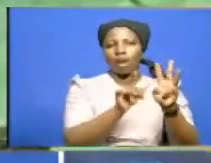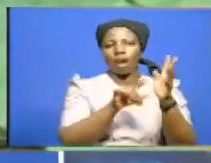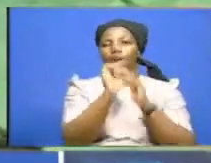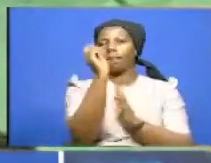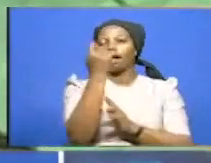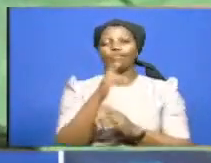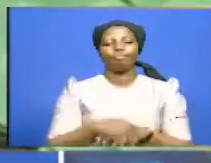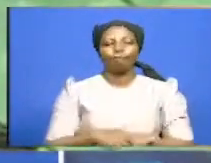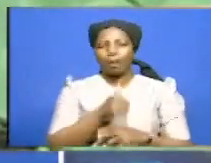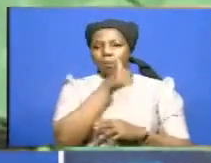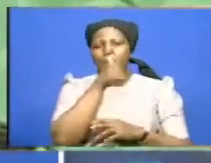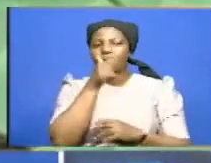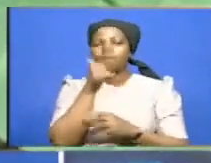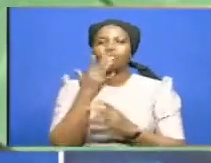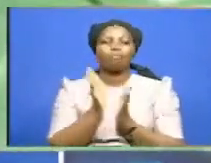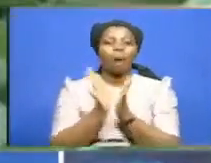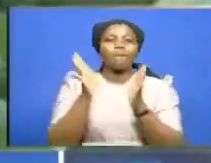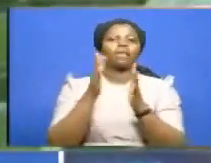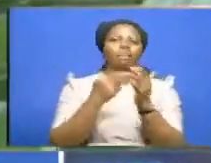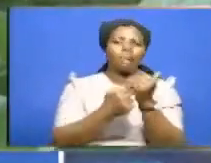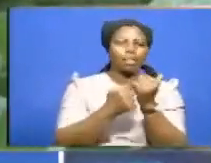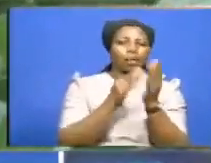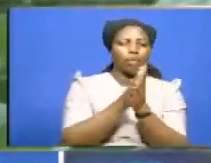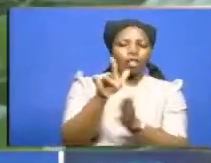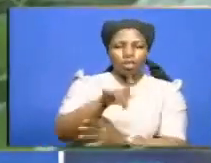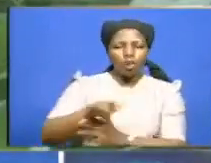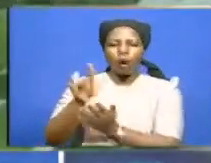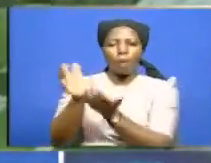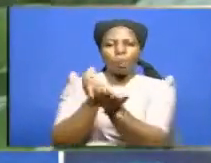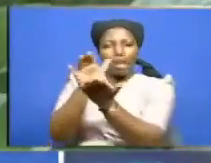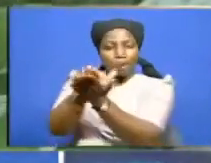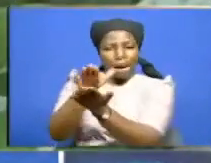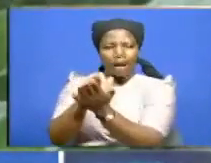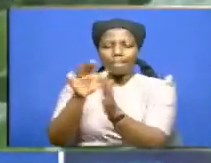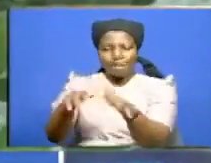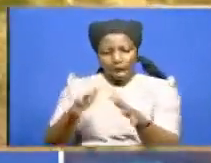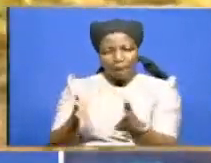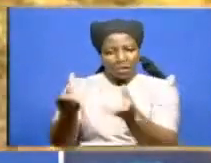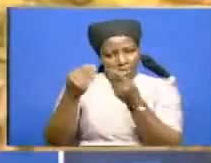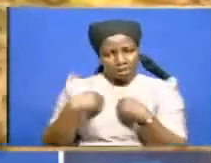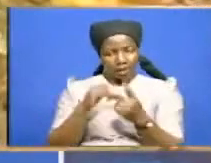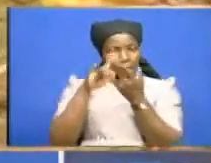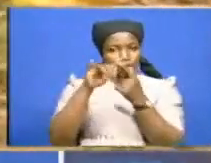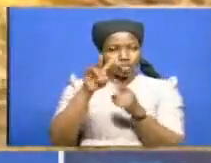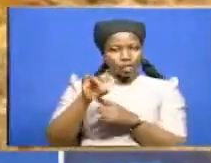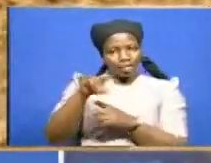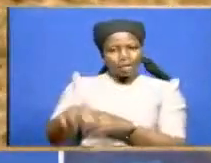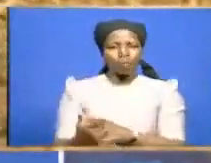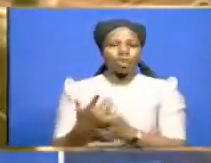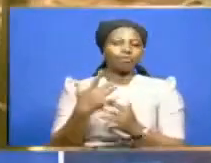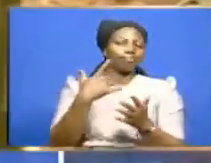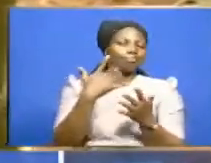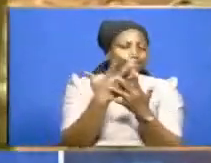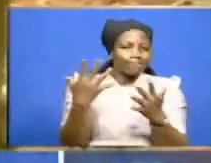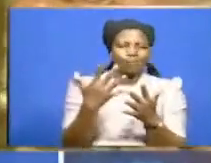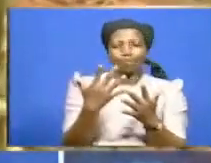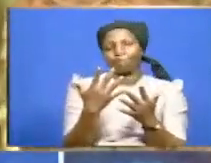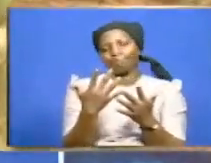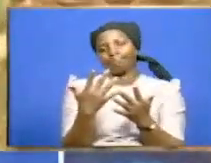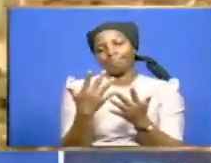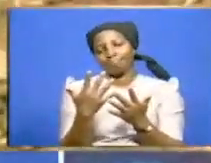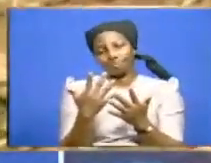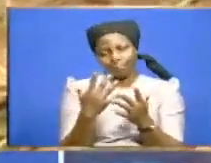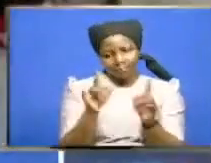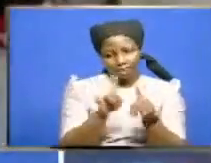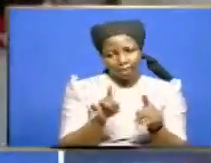public-private partnership with local commercial banks, farmers will receive up to 20,000 shillings worth of farm inputs under the